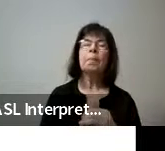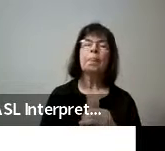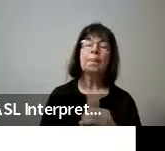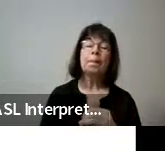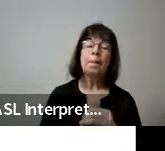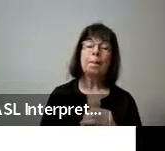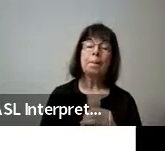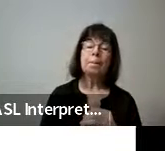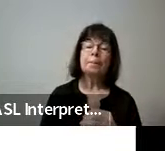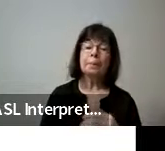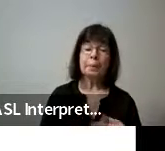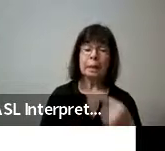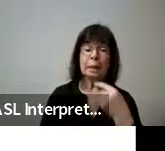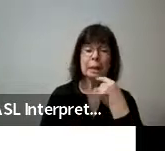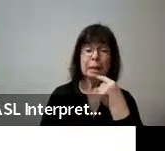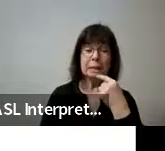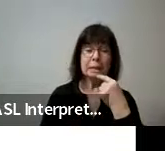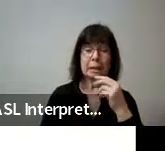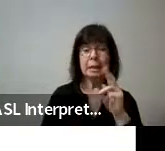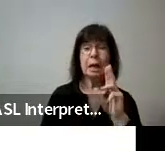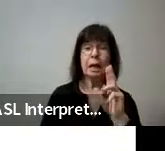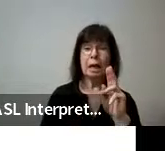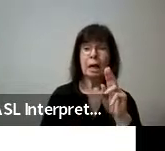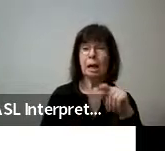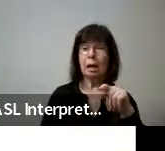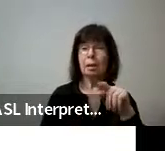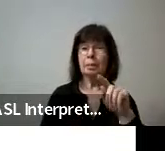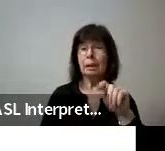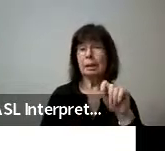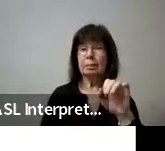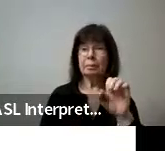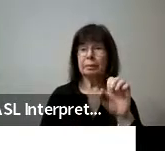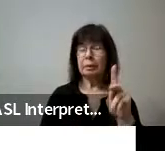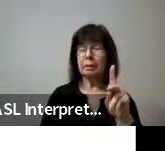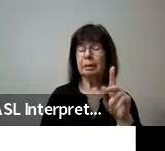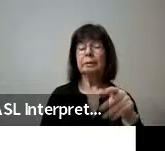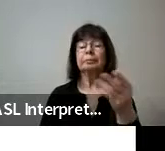I mentioned the uptick. This is what I'm talking about. Our wastewater